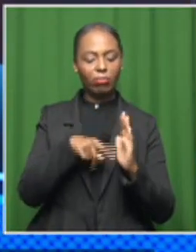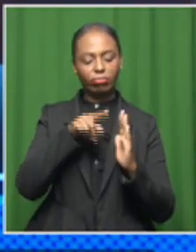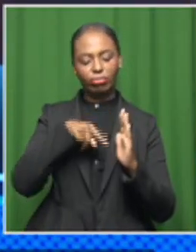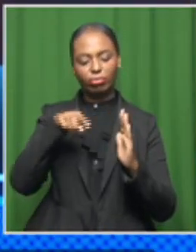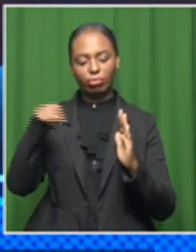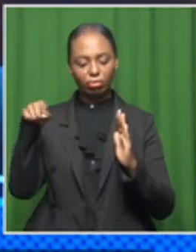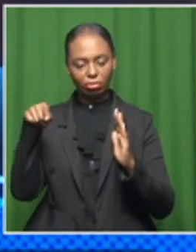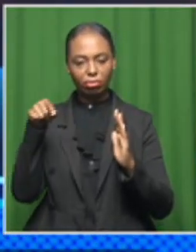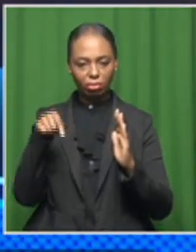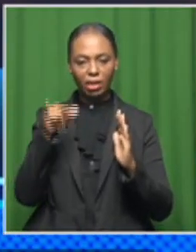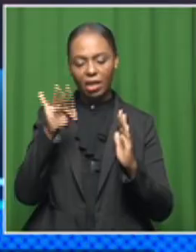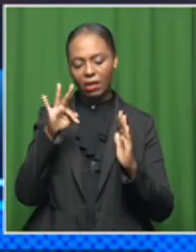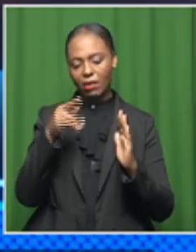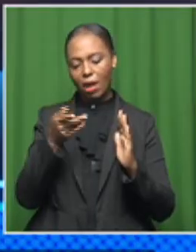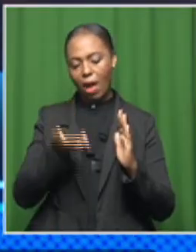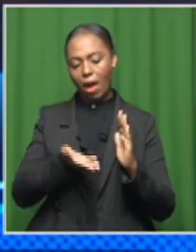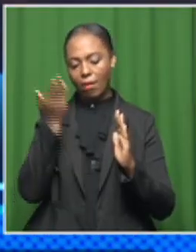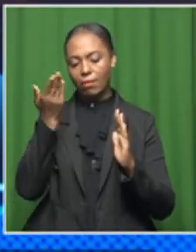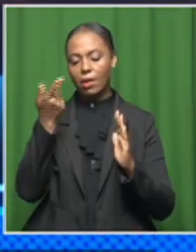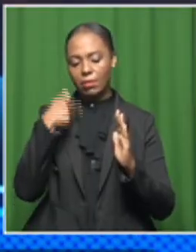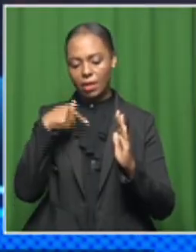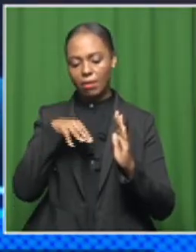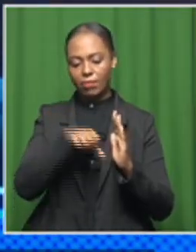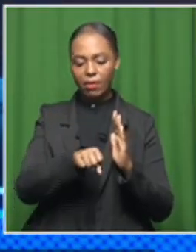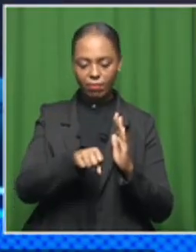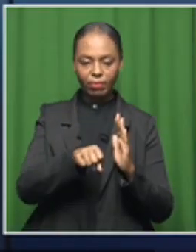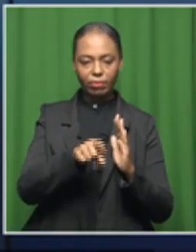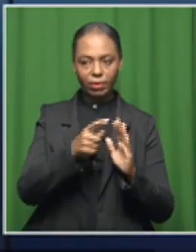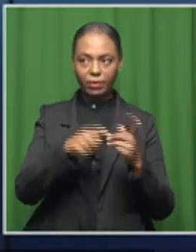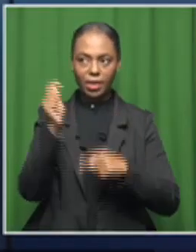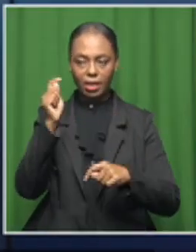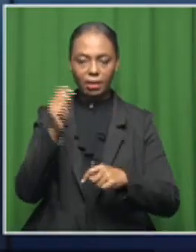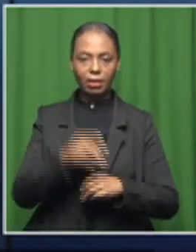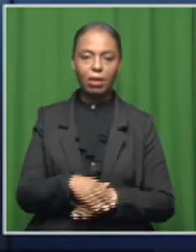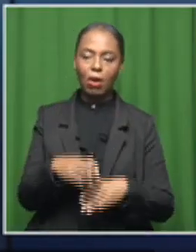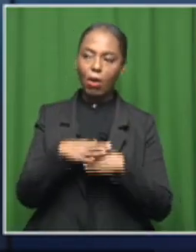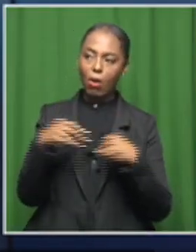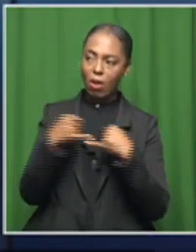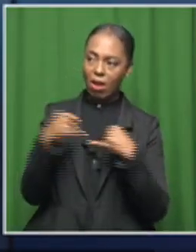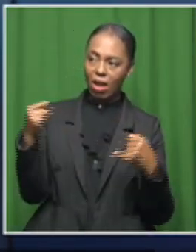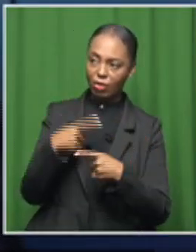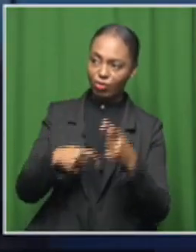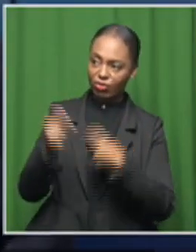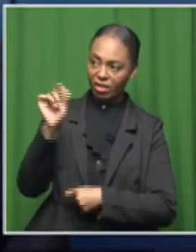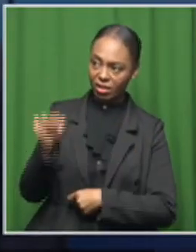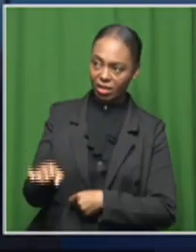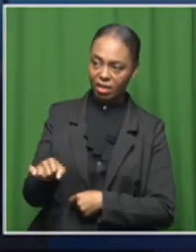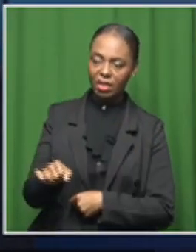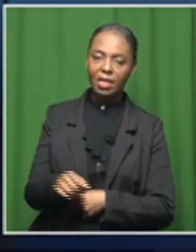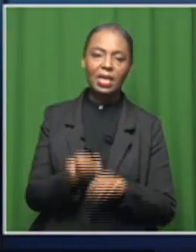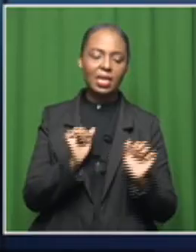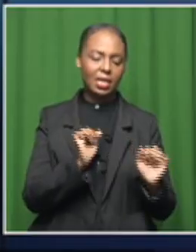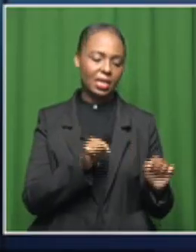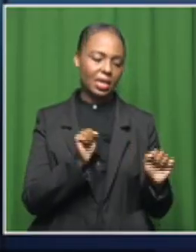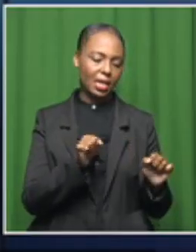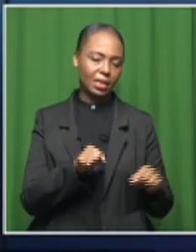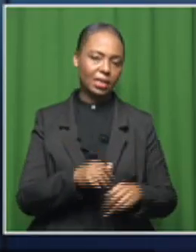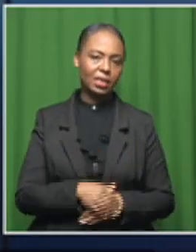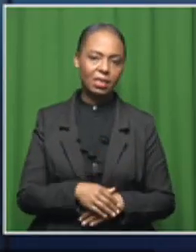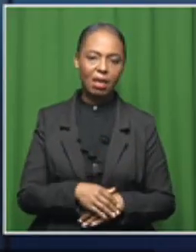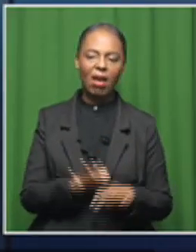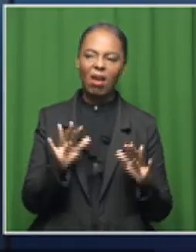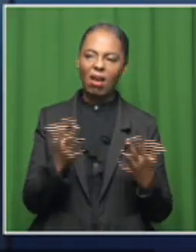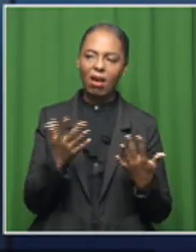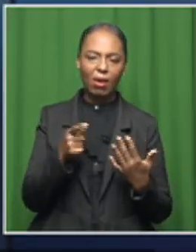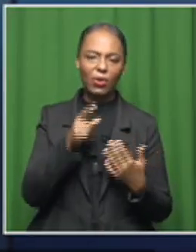movements from any volatility, and that's about it. You do online trading, yes, which sir. Anyone else can do. What platform